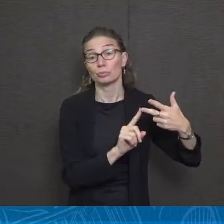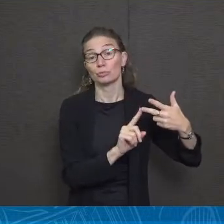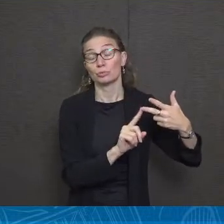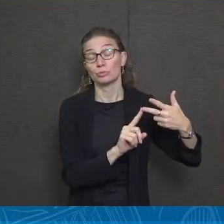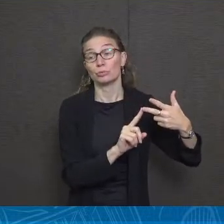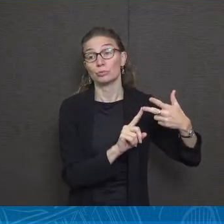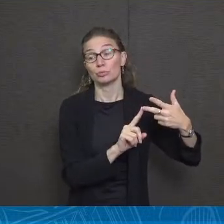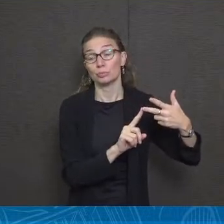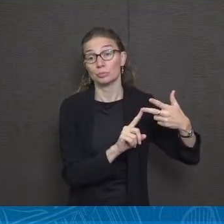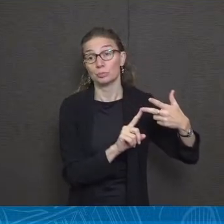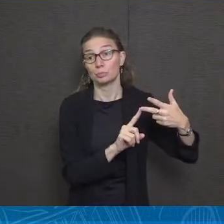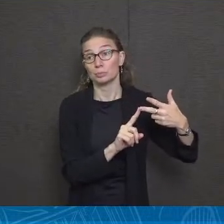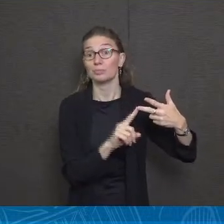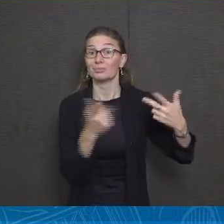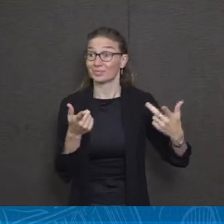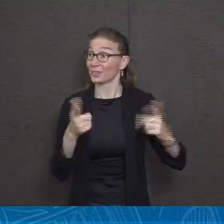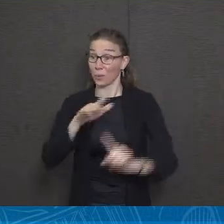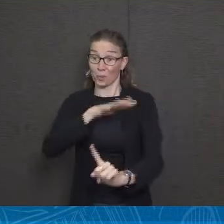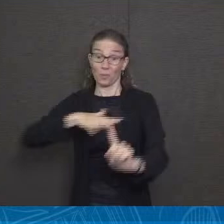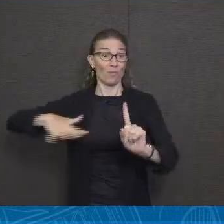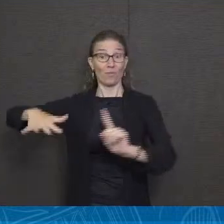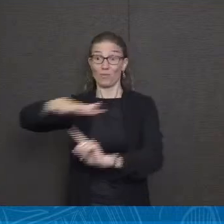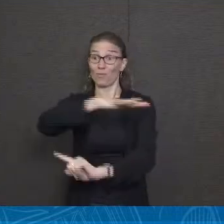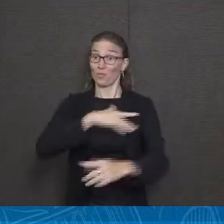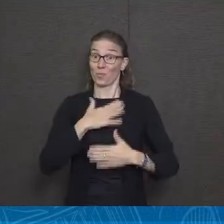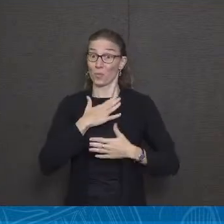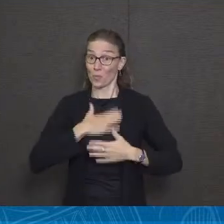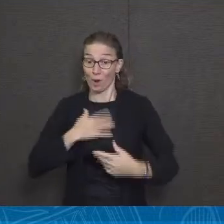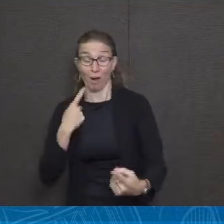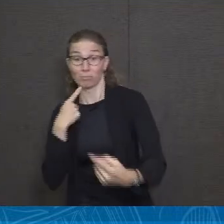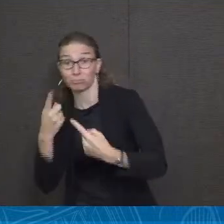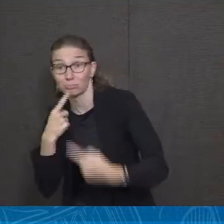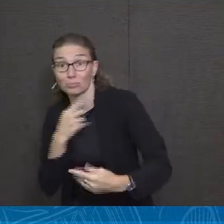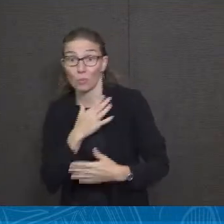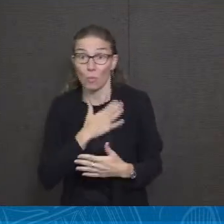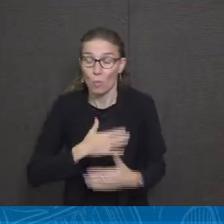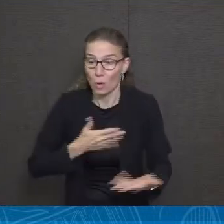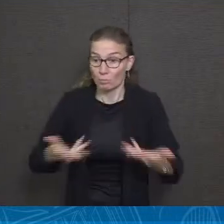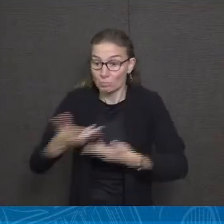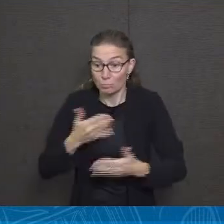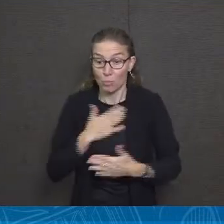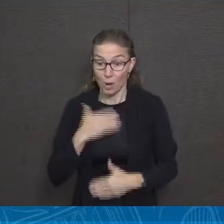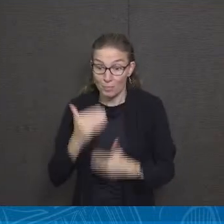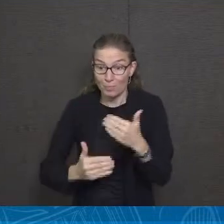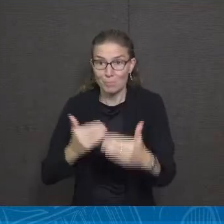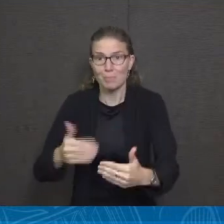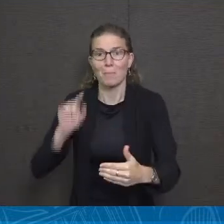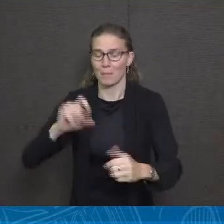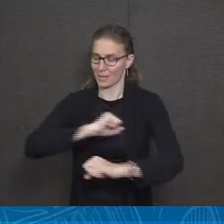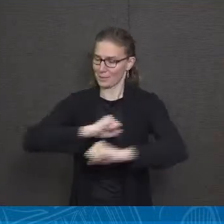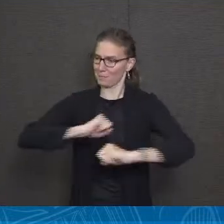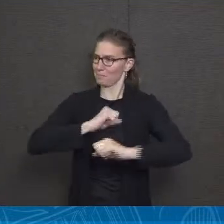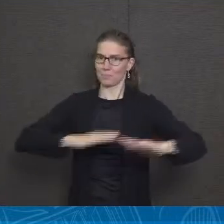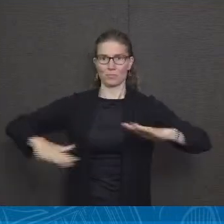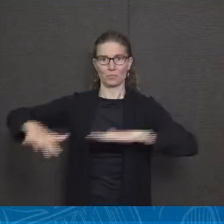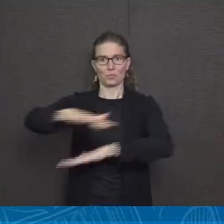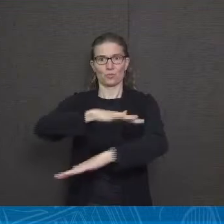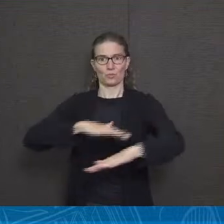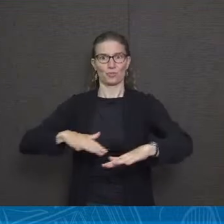enabling environment for that to be done. So that once you've got the law, there needs